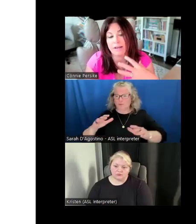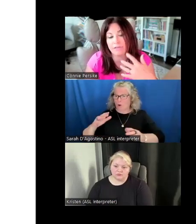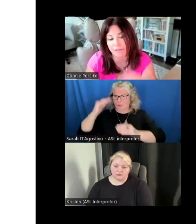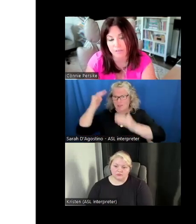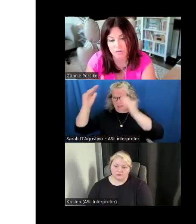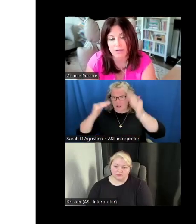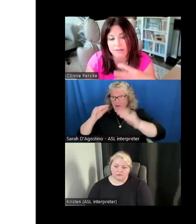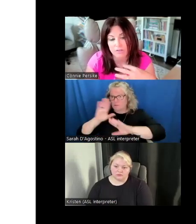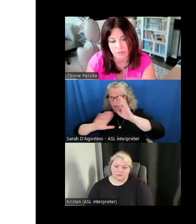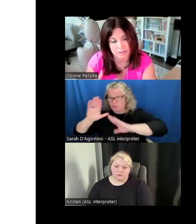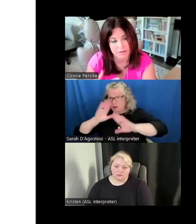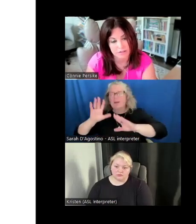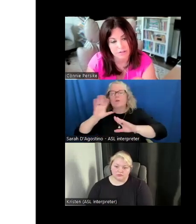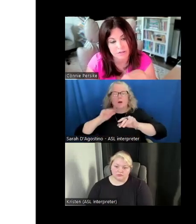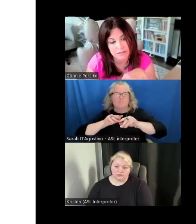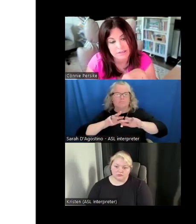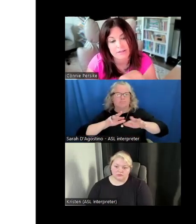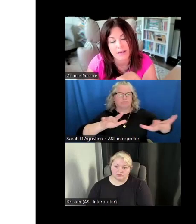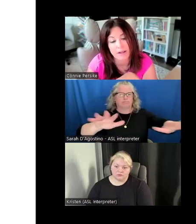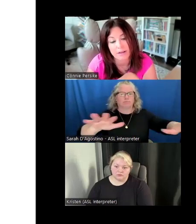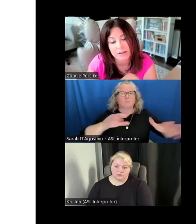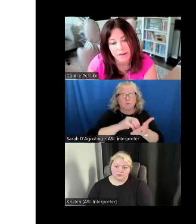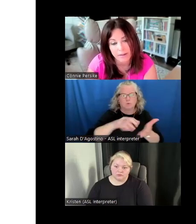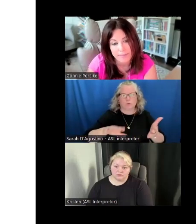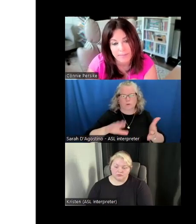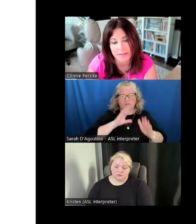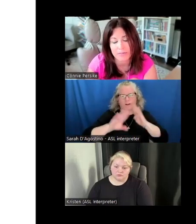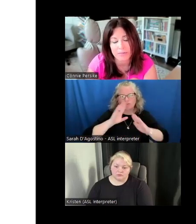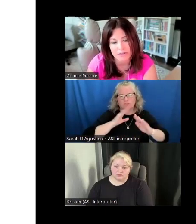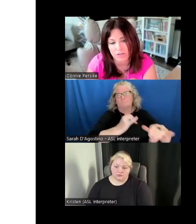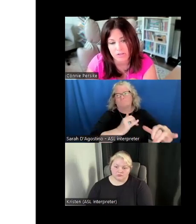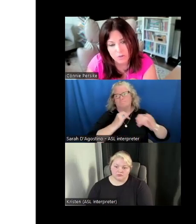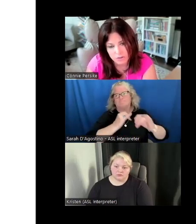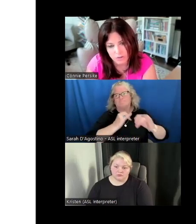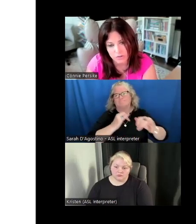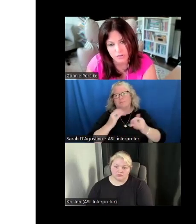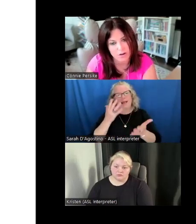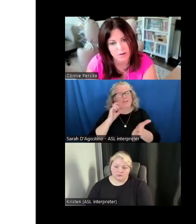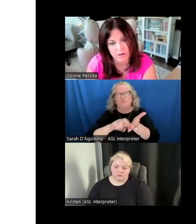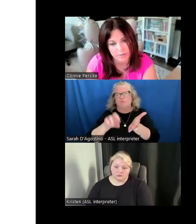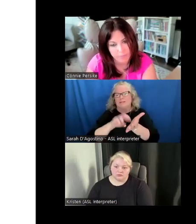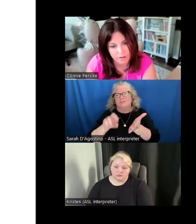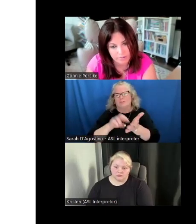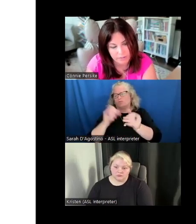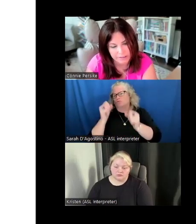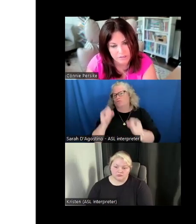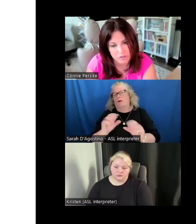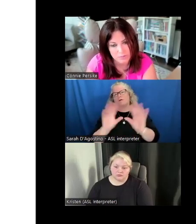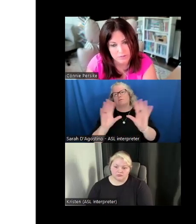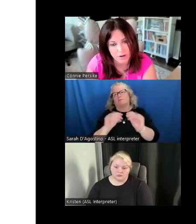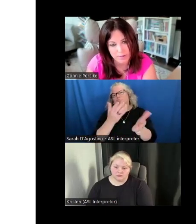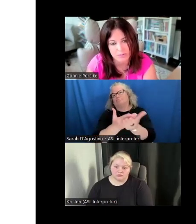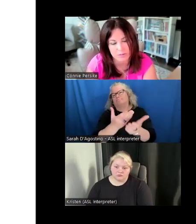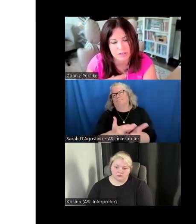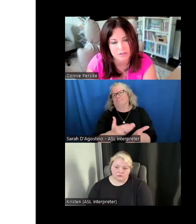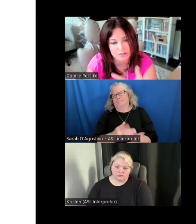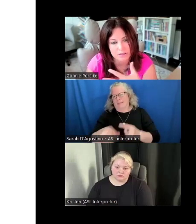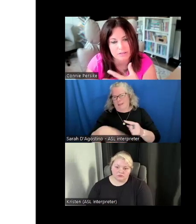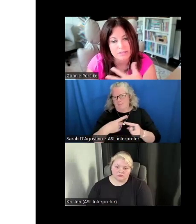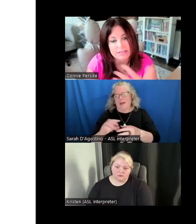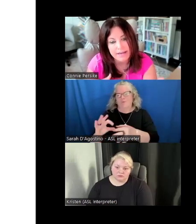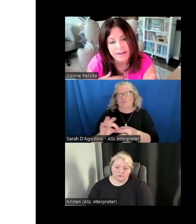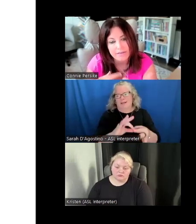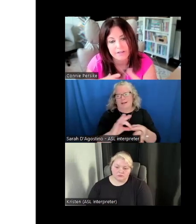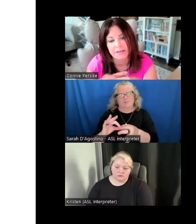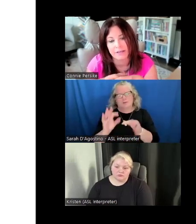going to have frustrated and stressed out students as well. And the research is so strong about how important relationships are between students